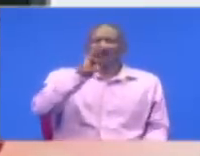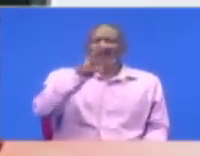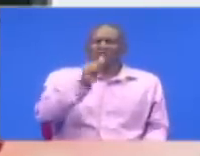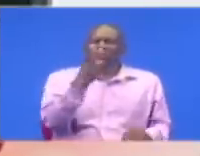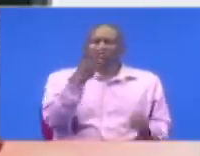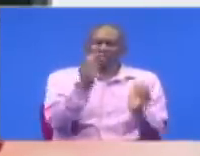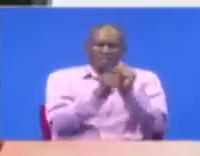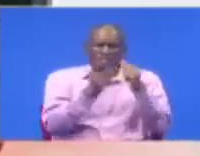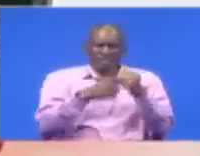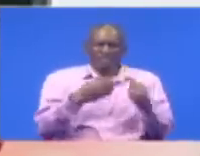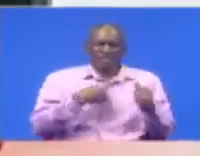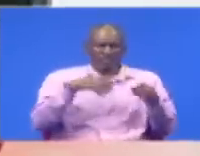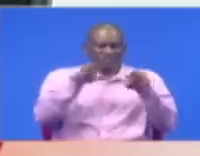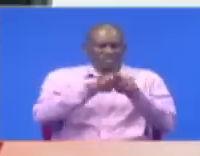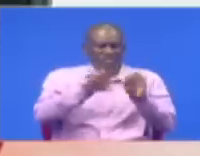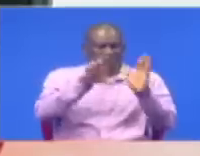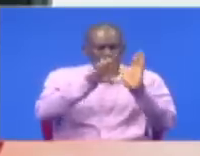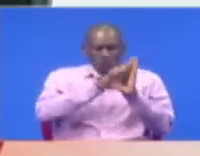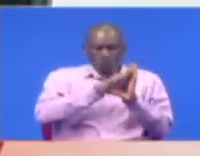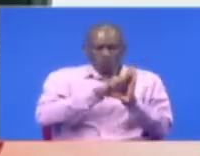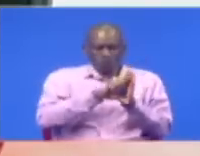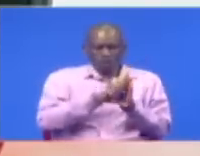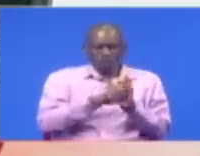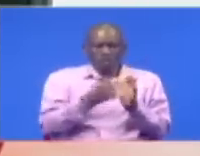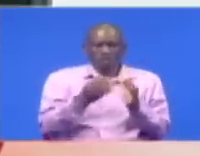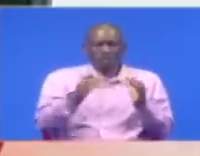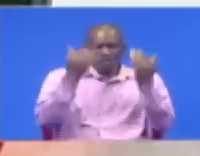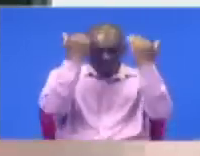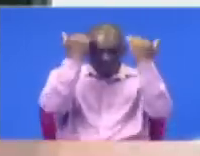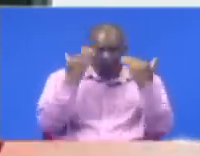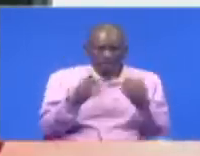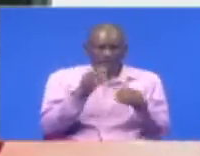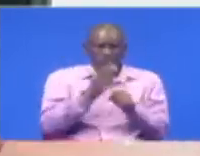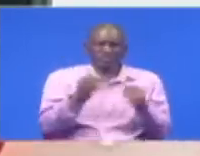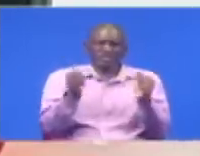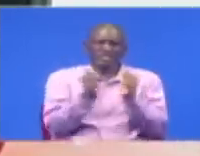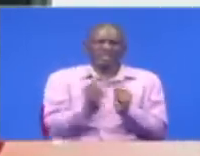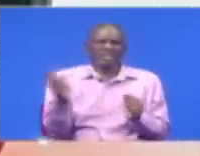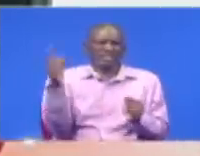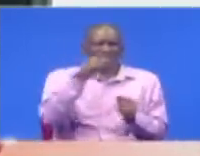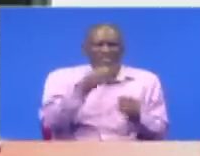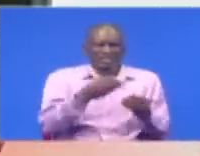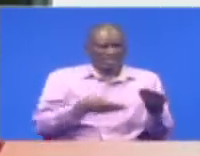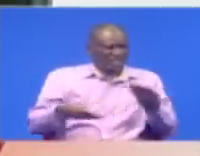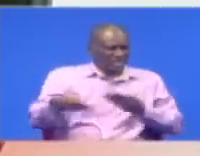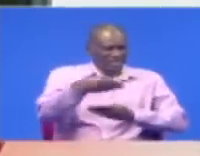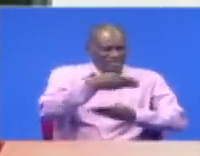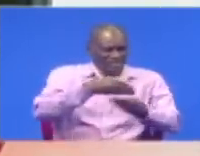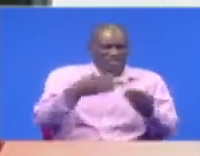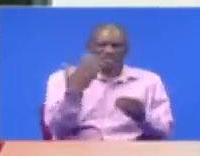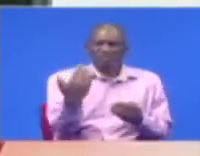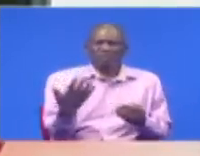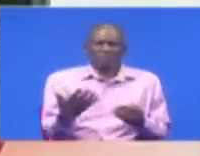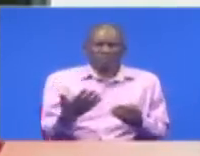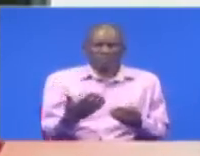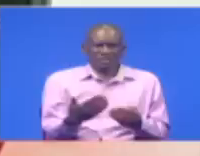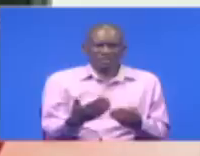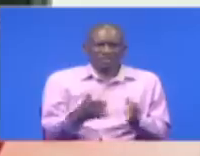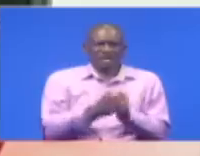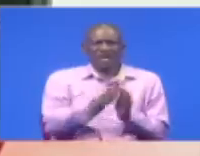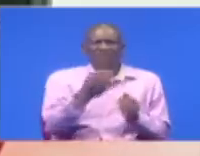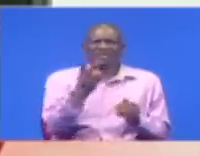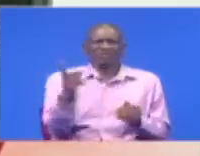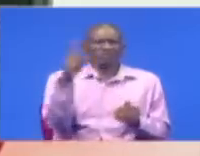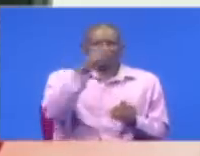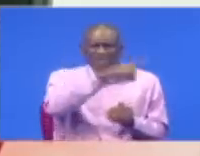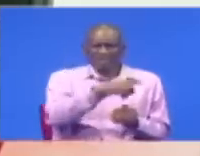they have the same law. The lawyers took 10 days, exchange of papers, another